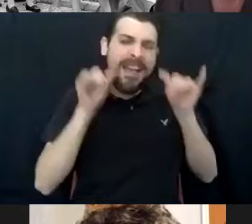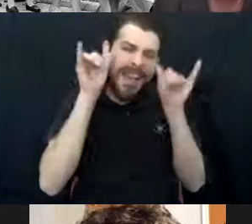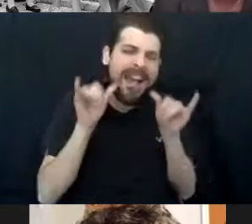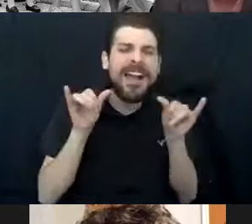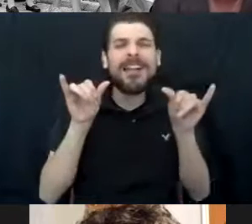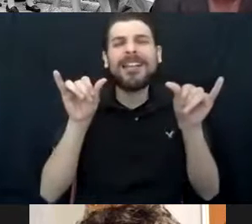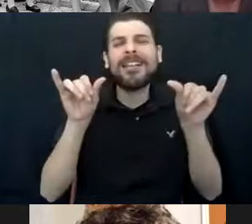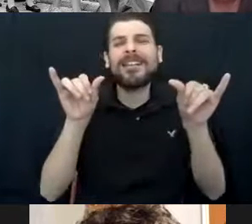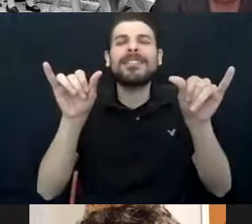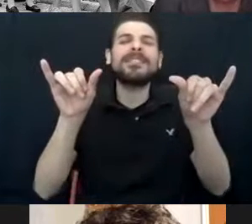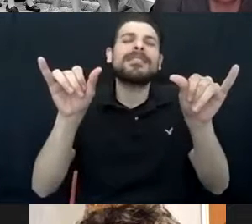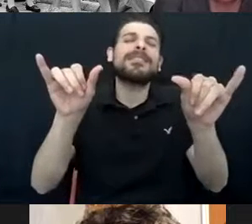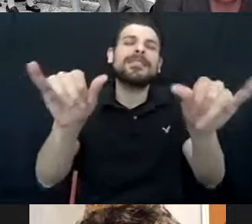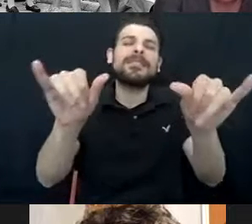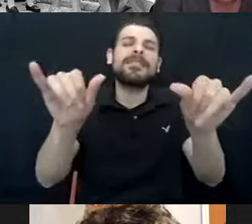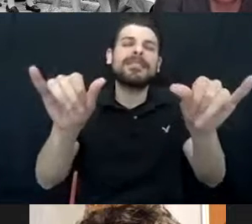die.